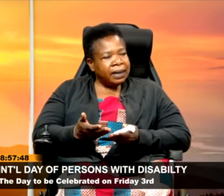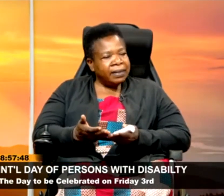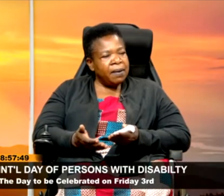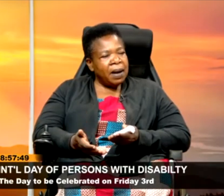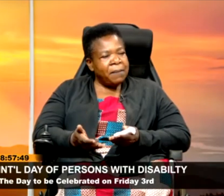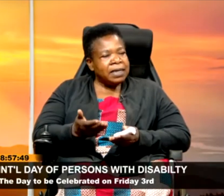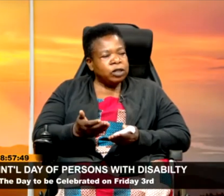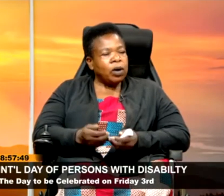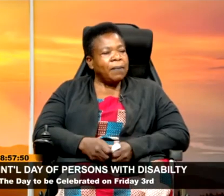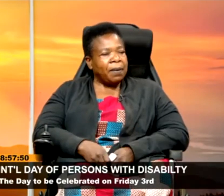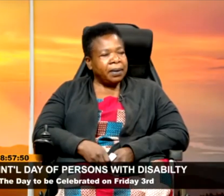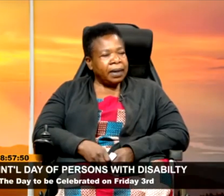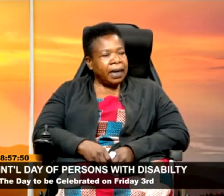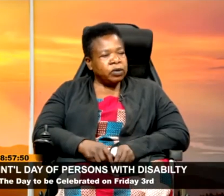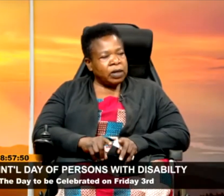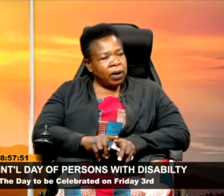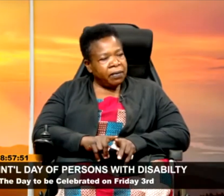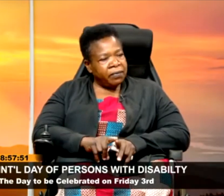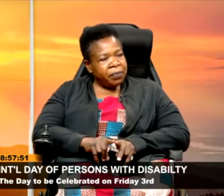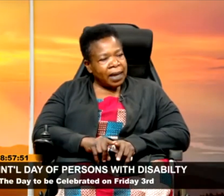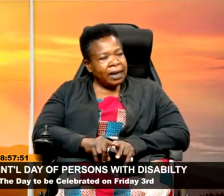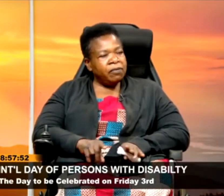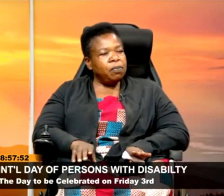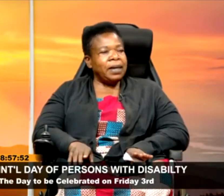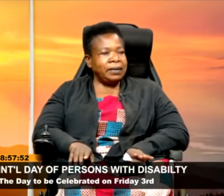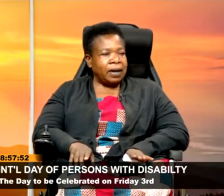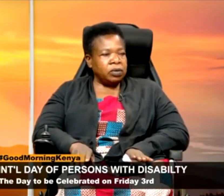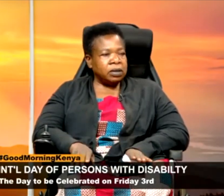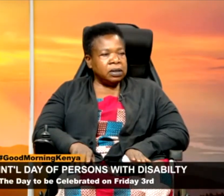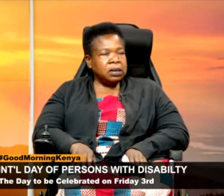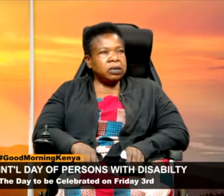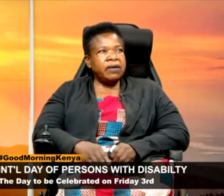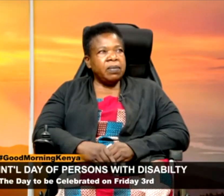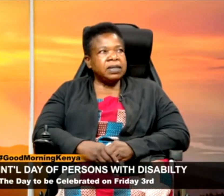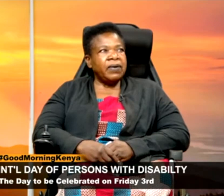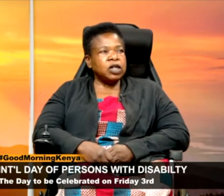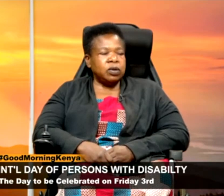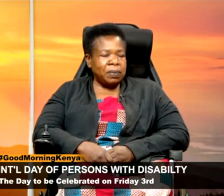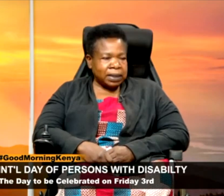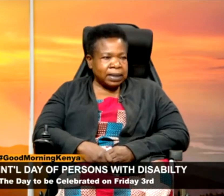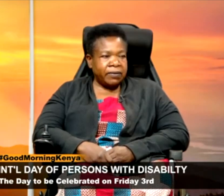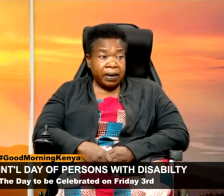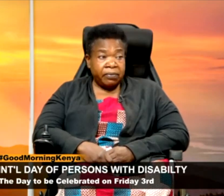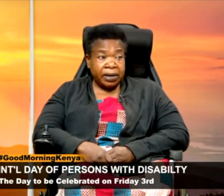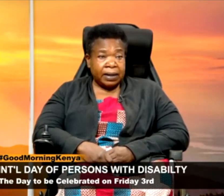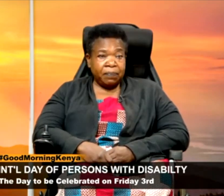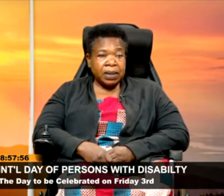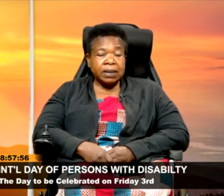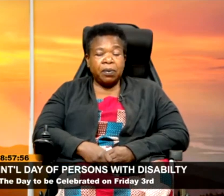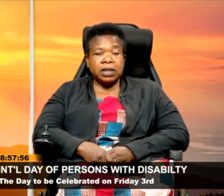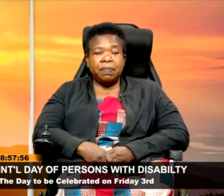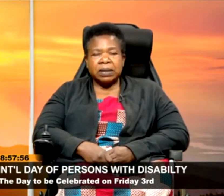given the ability to come up, and so that we have a level playing ground. Mm-hmm. So the affirmative action measures have